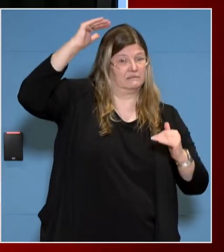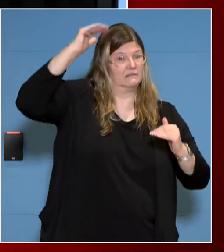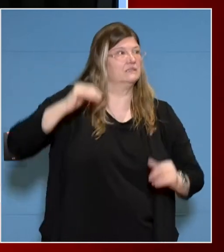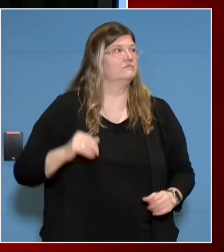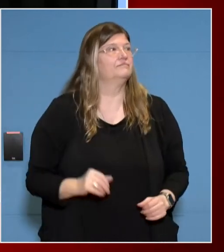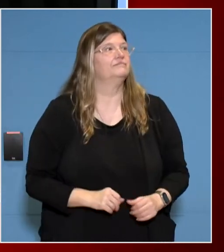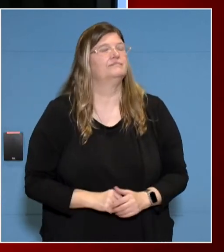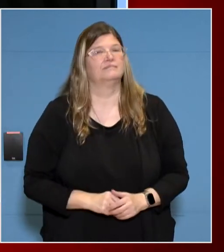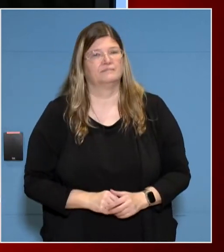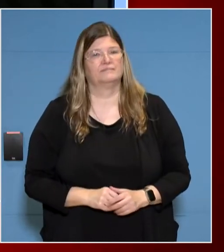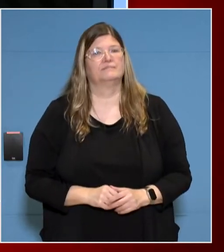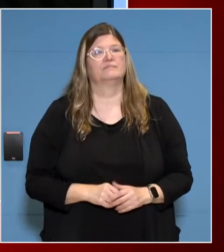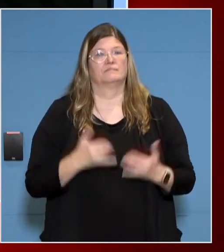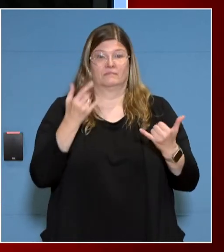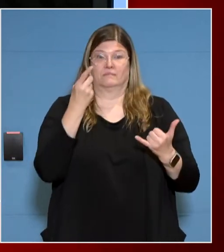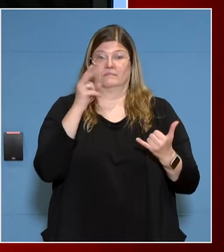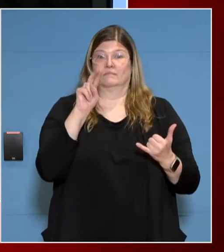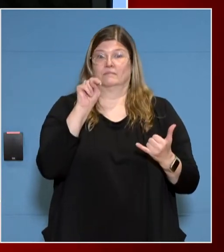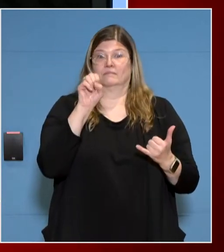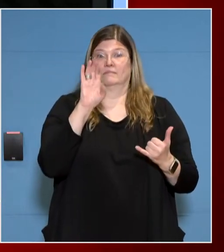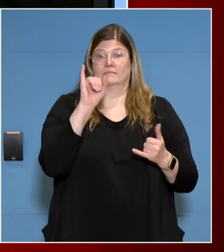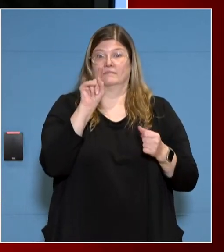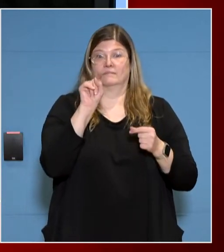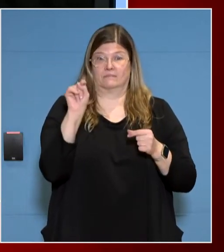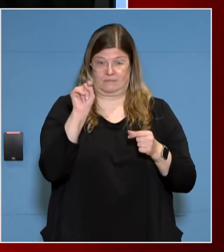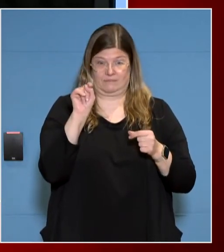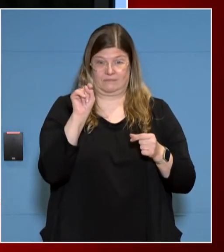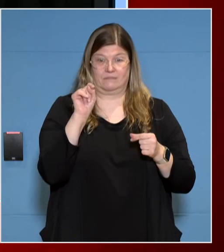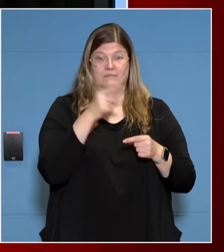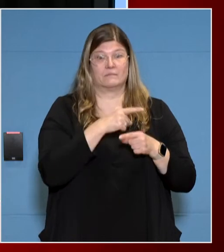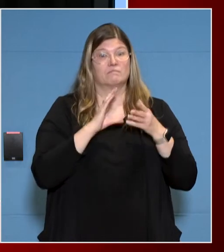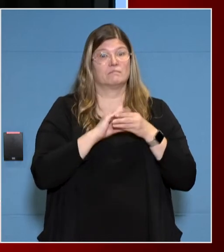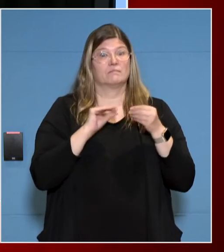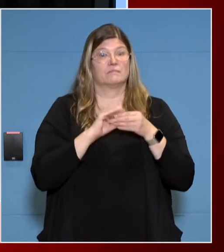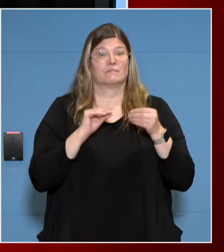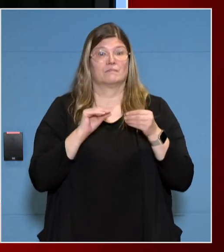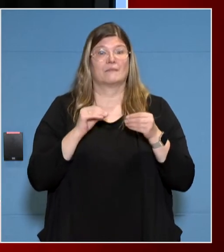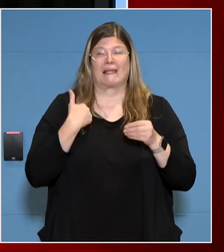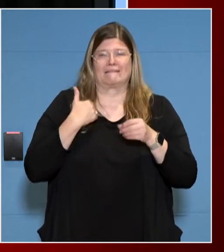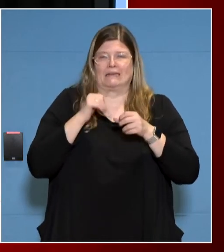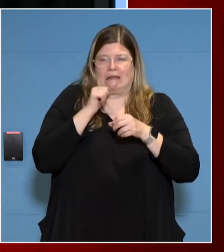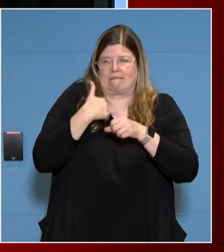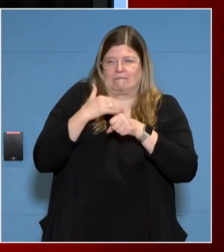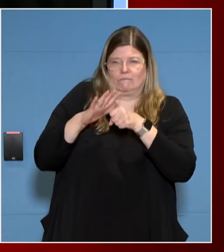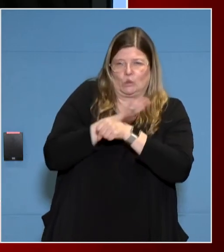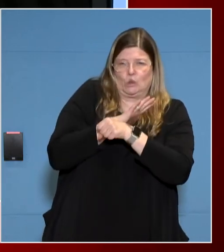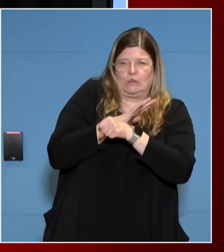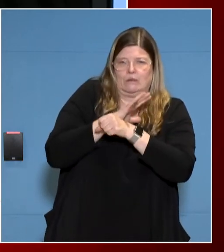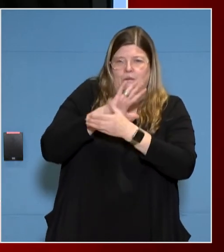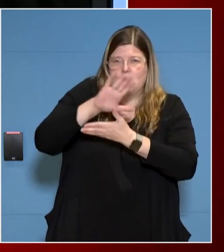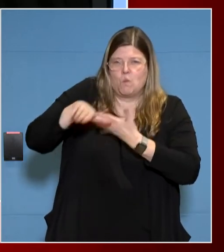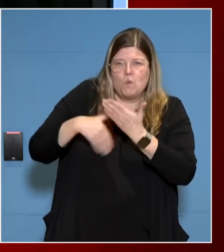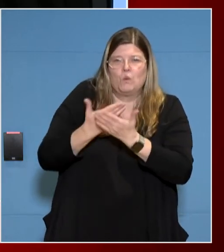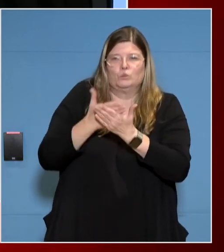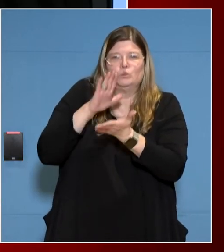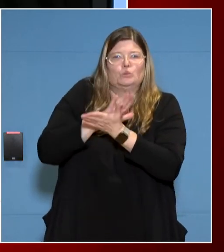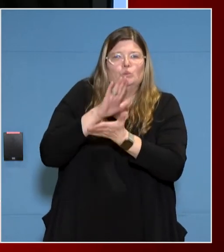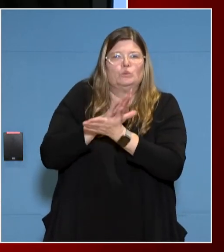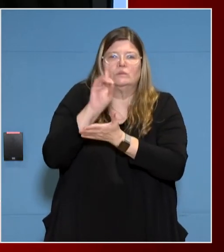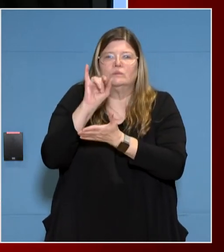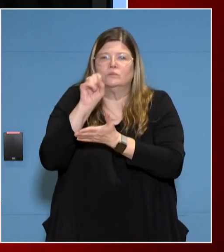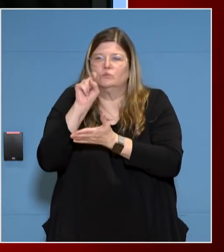Sure. I don't have with me what the complete for all of them, the non-in-person and in-person,